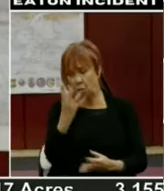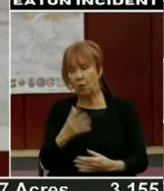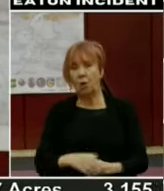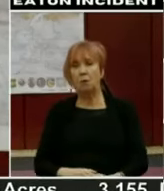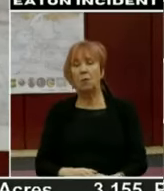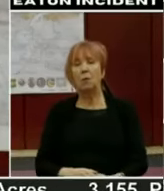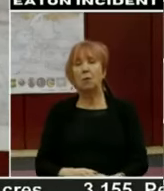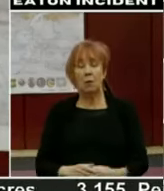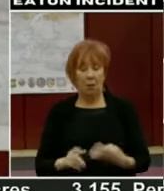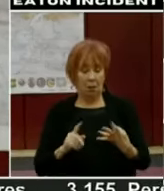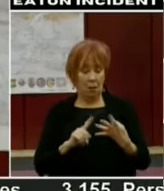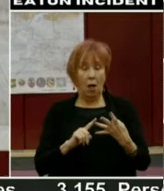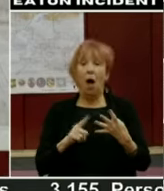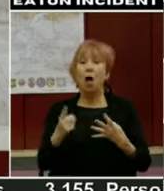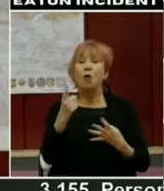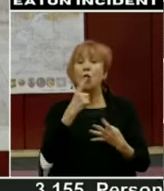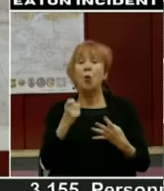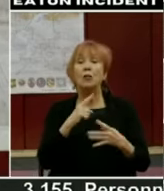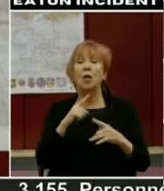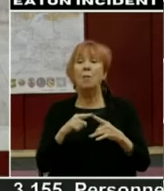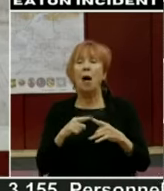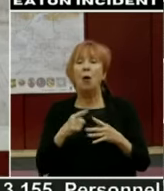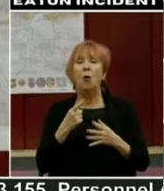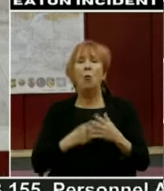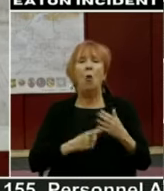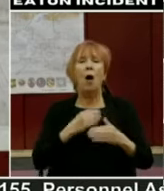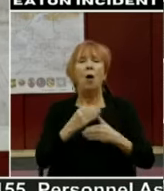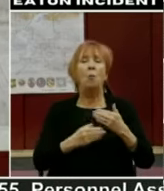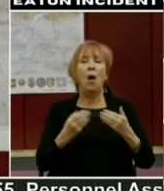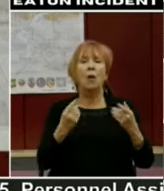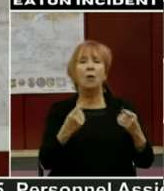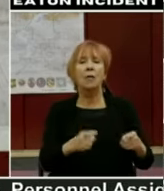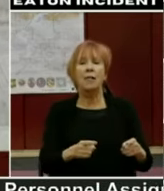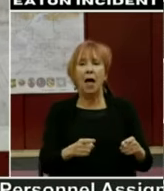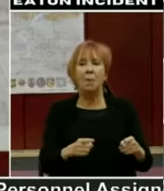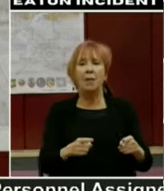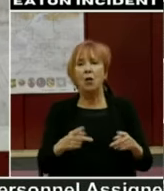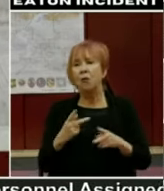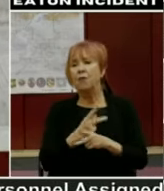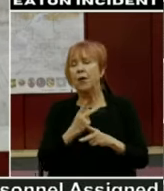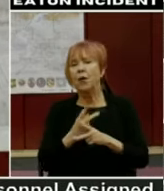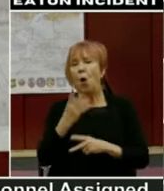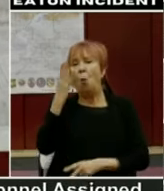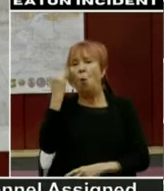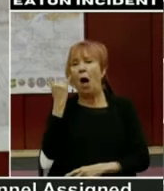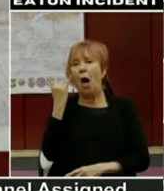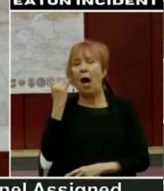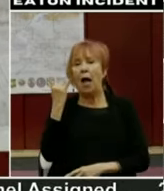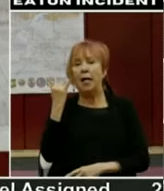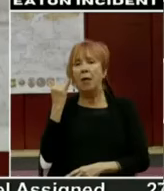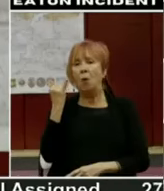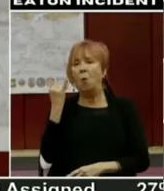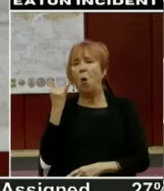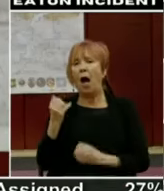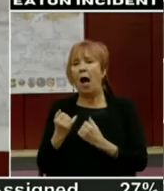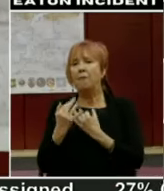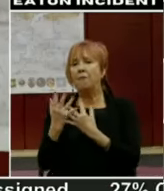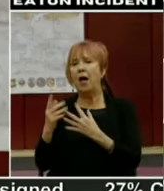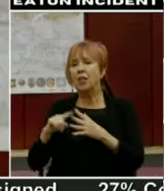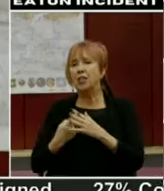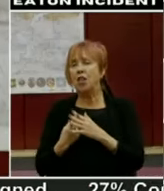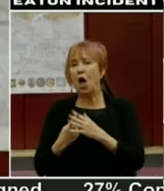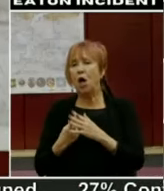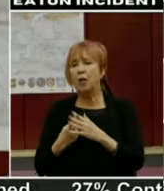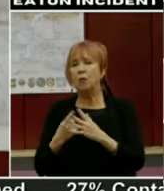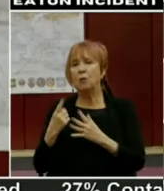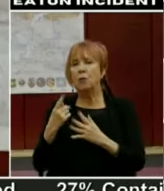There's a question about what progress has been made to identify the cause of the fire. I don't have an answer for what caused the fire, but